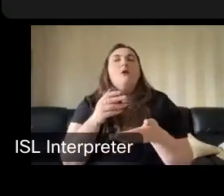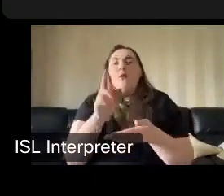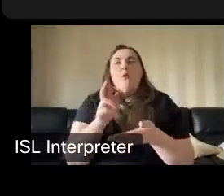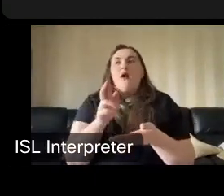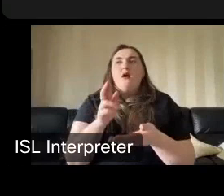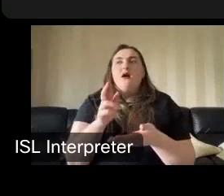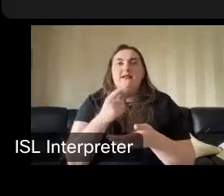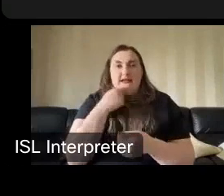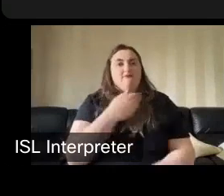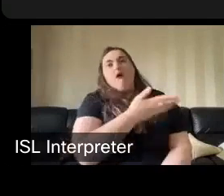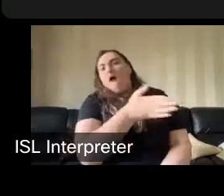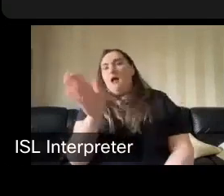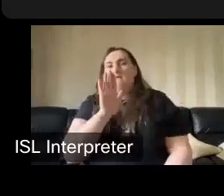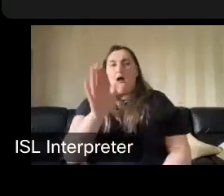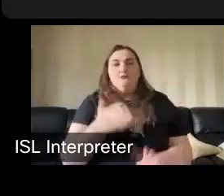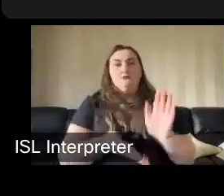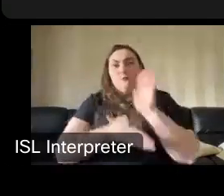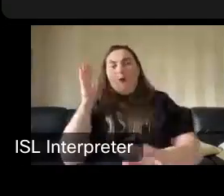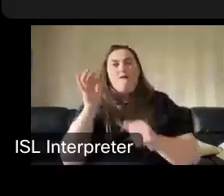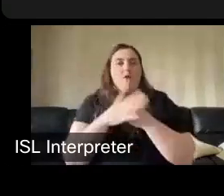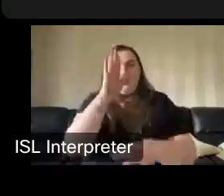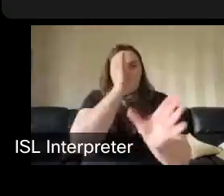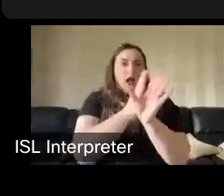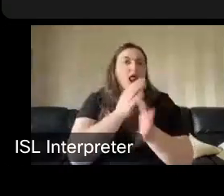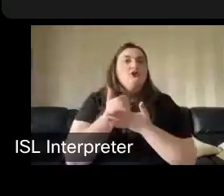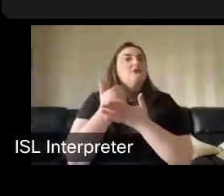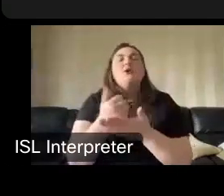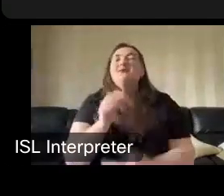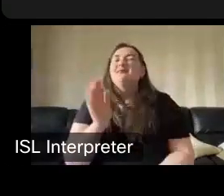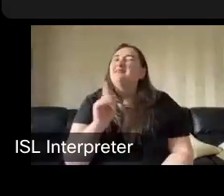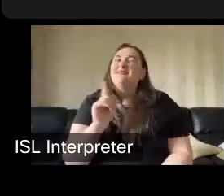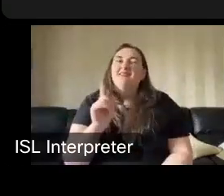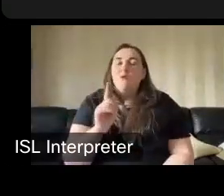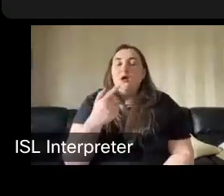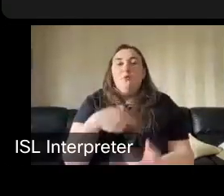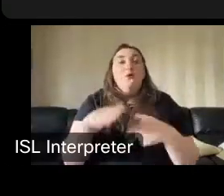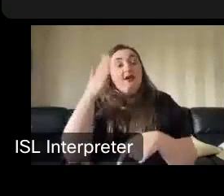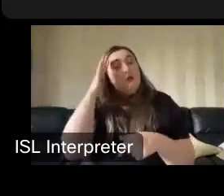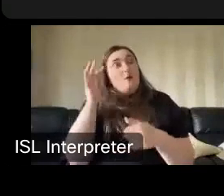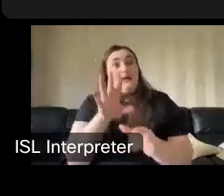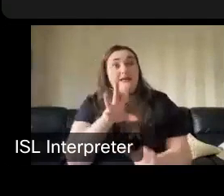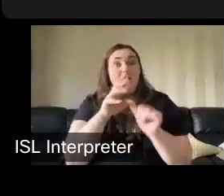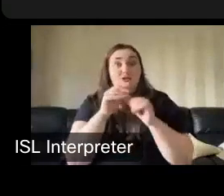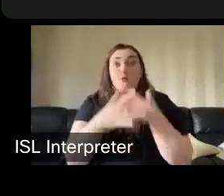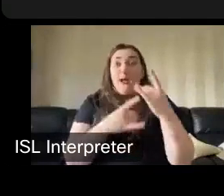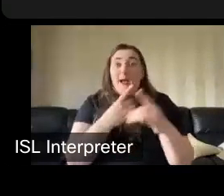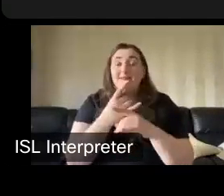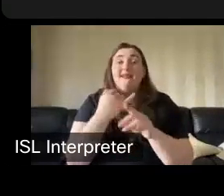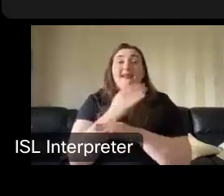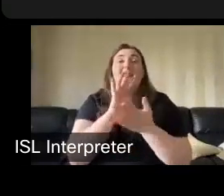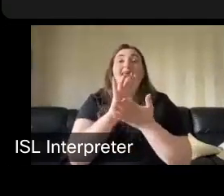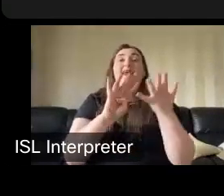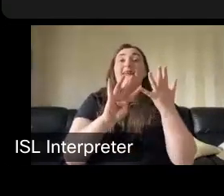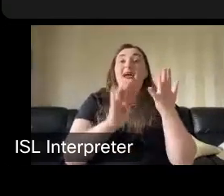saying, right, you all have to go for psychological support. We know especially from what happened in 9/11, we're much